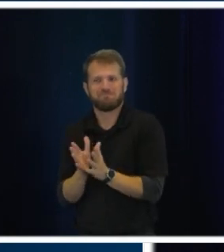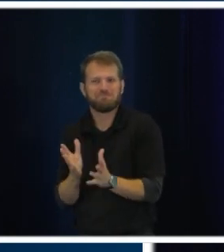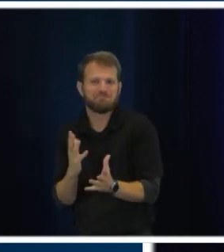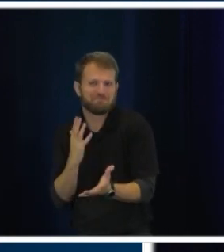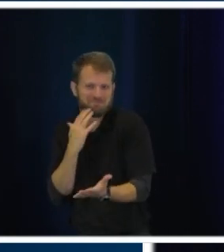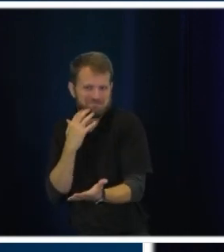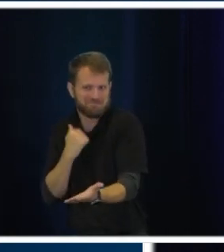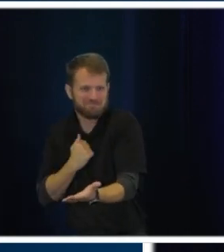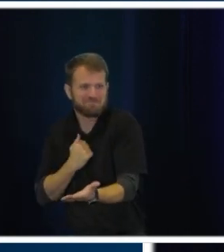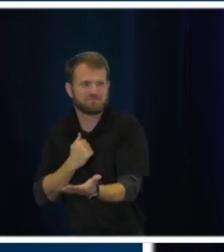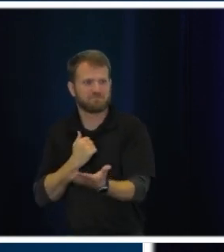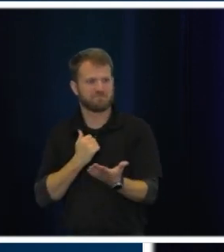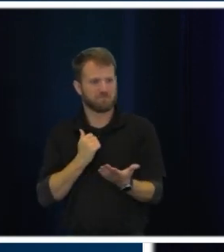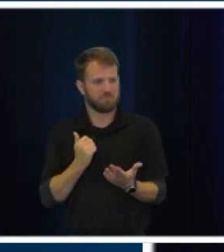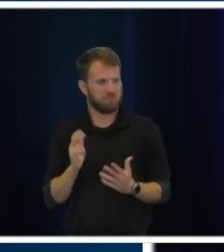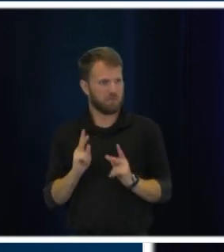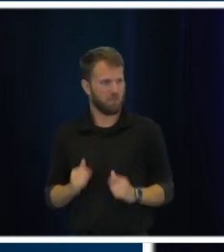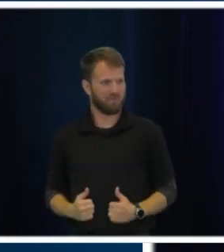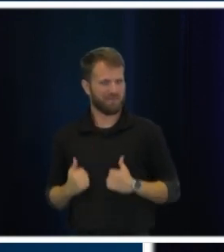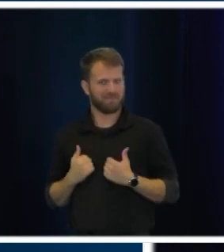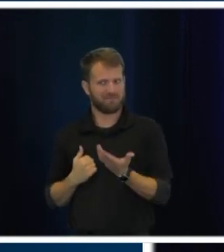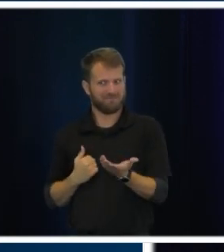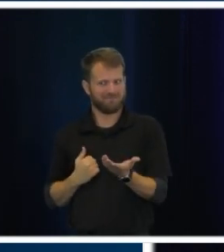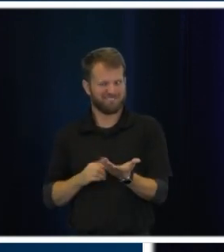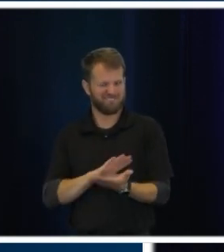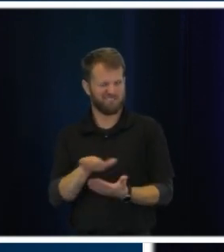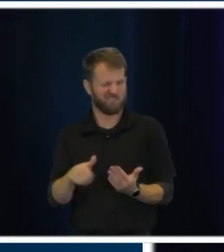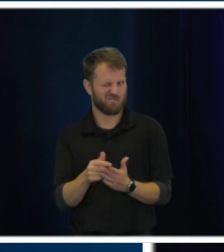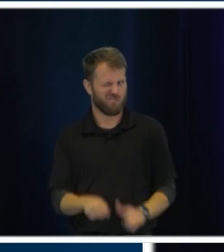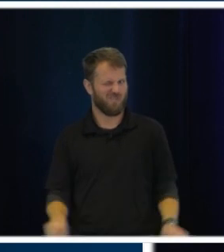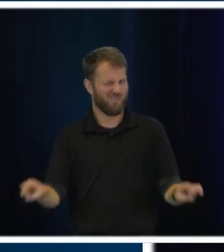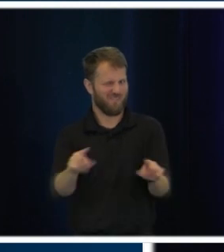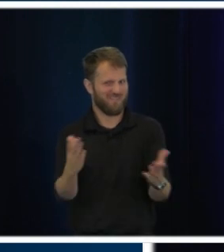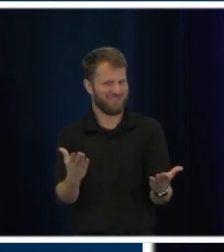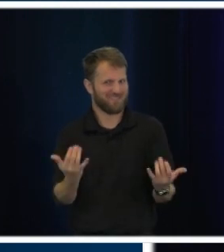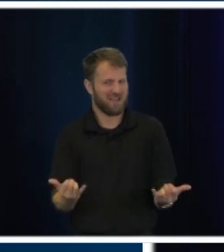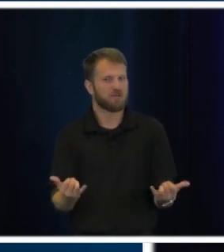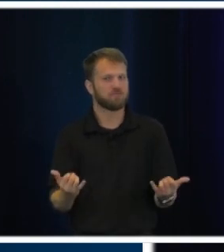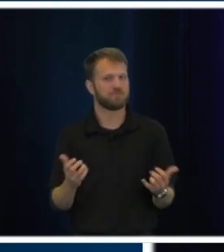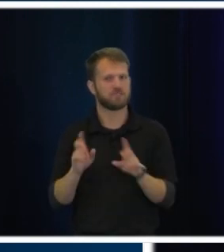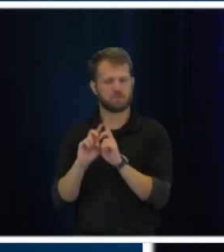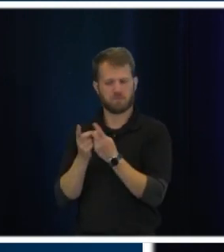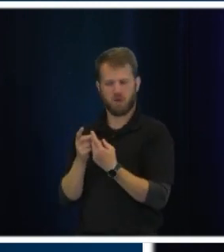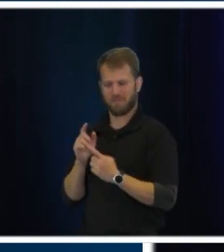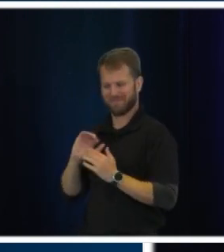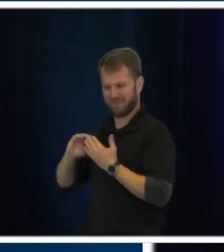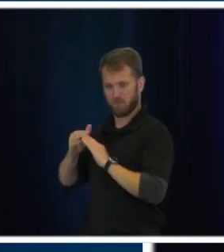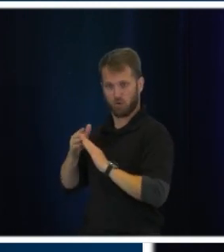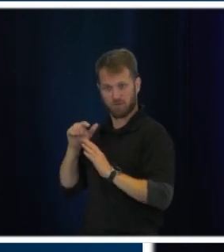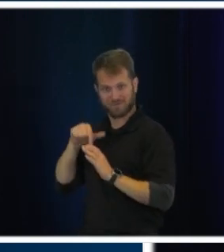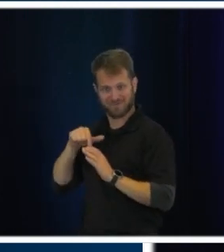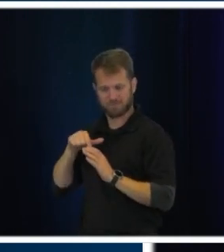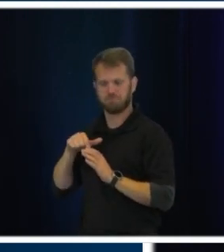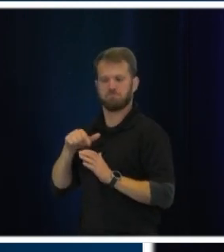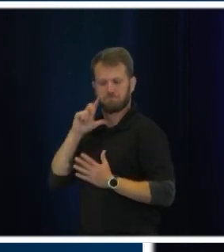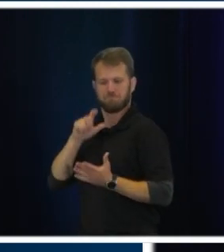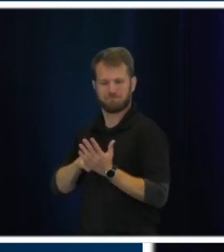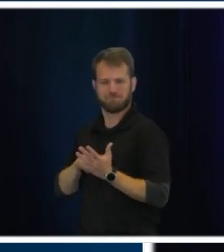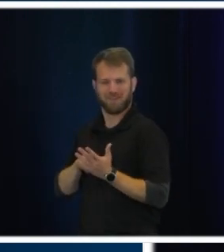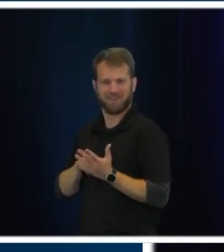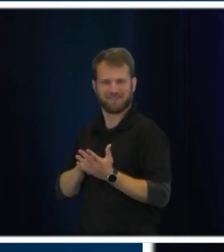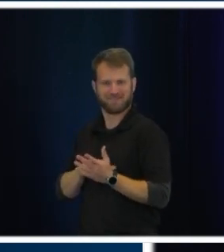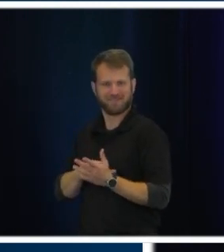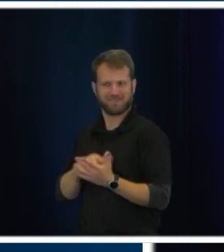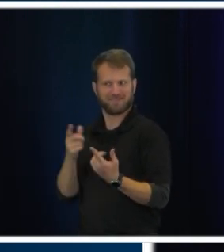today. I see this every day in our work at the Department of Neighborhoods. But we also know that some of our neighborhoods